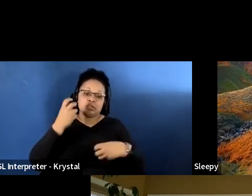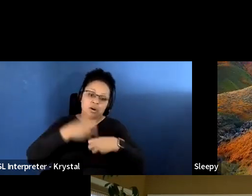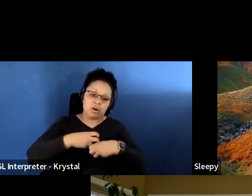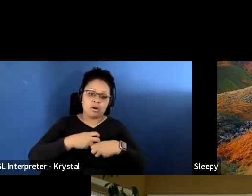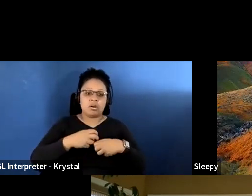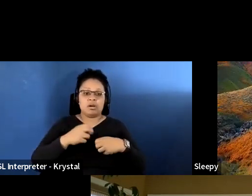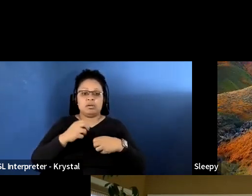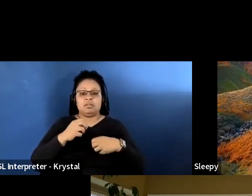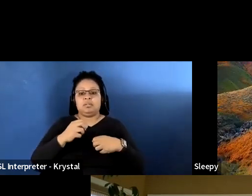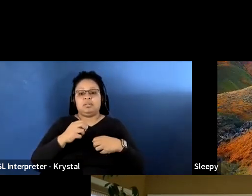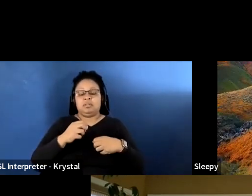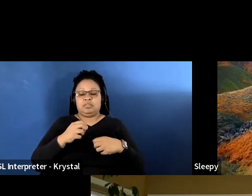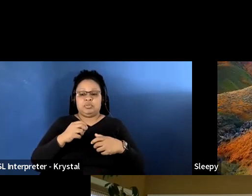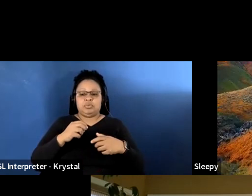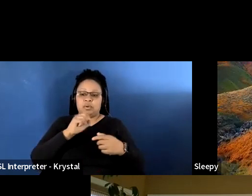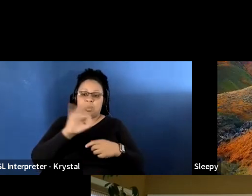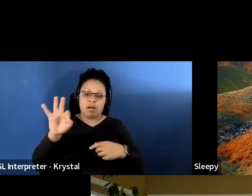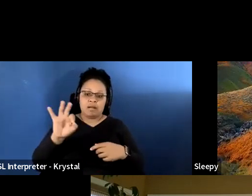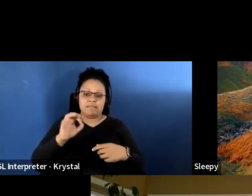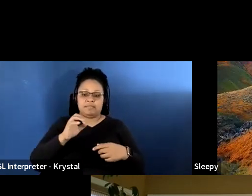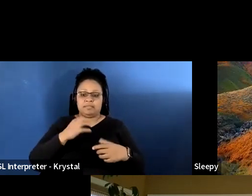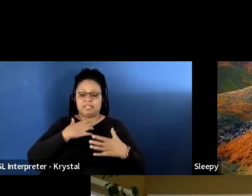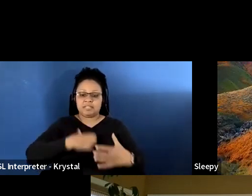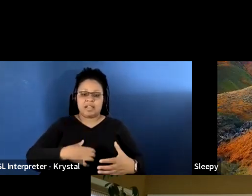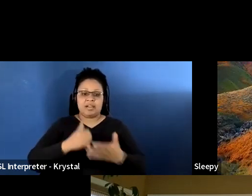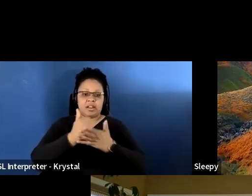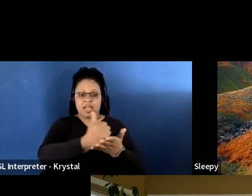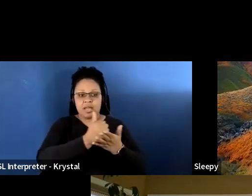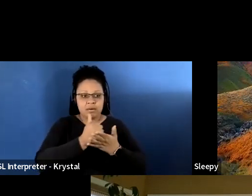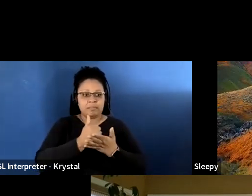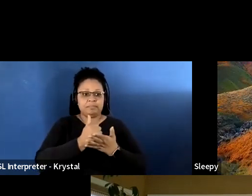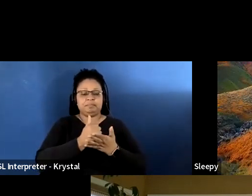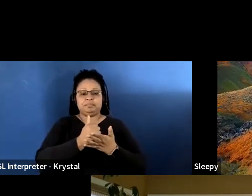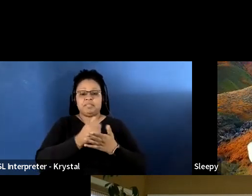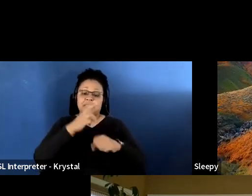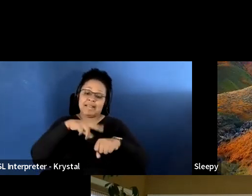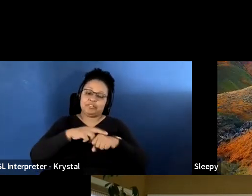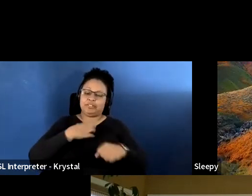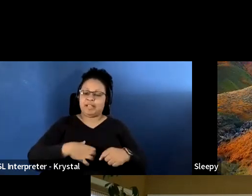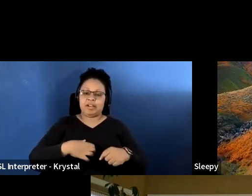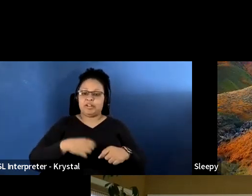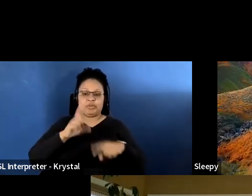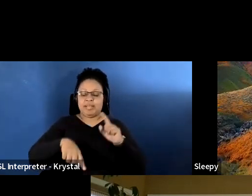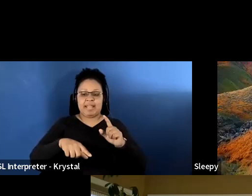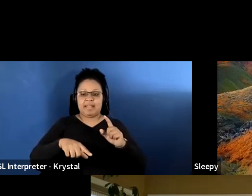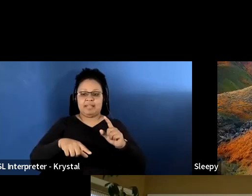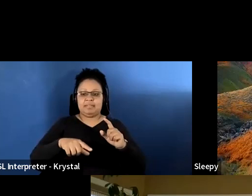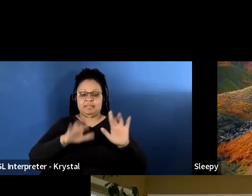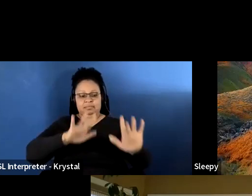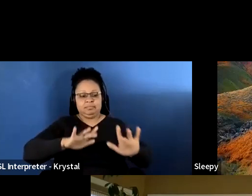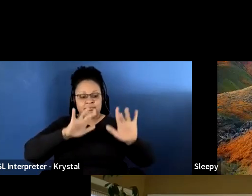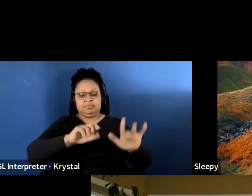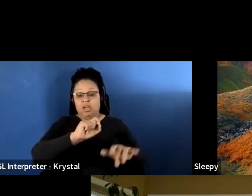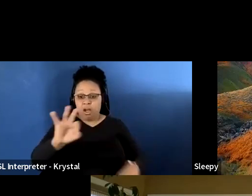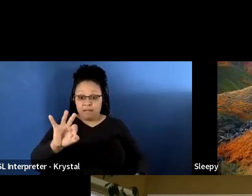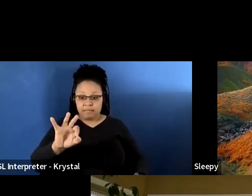off that desire to help, because that's a natural desire, even though it's related to work. You can never get rid of like your base drives. You can stop